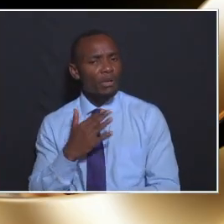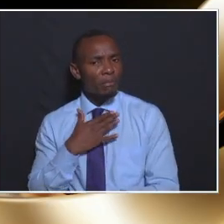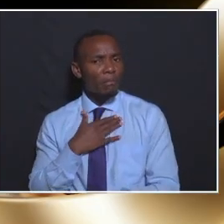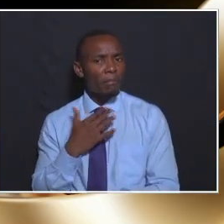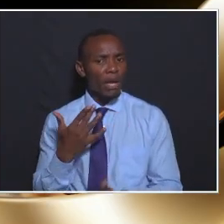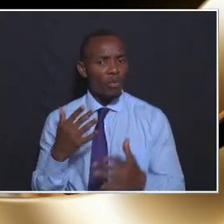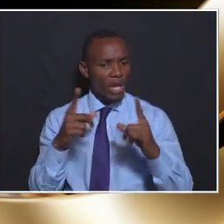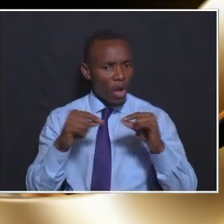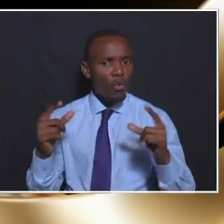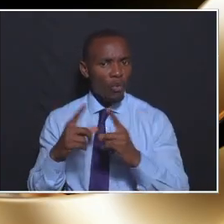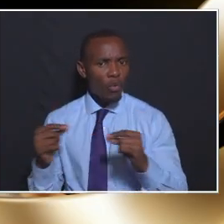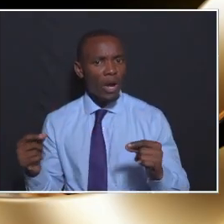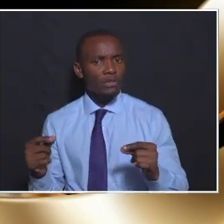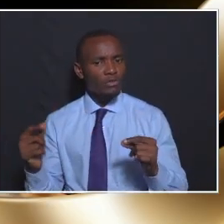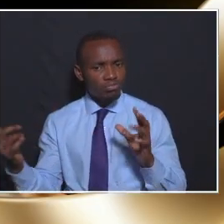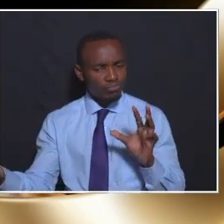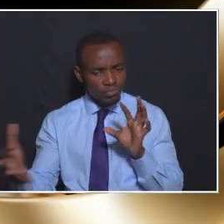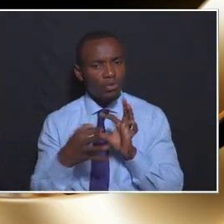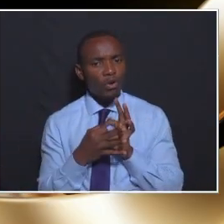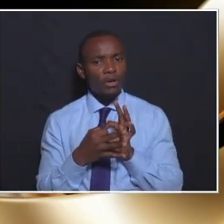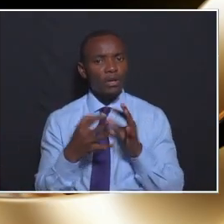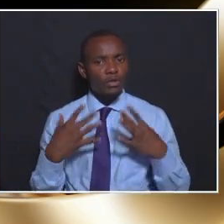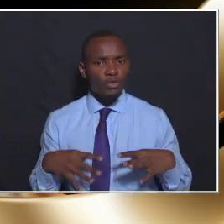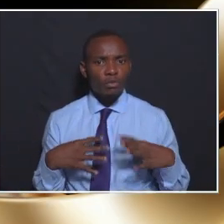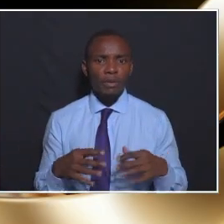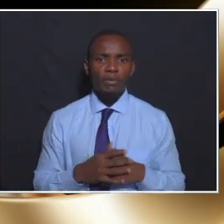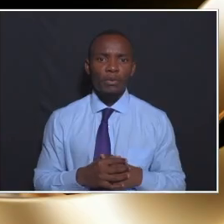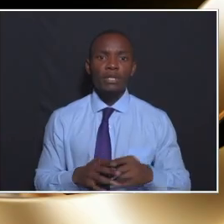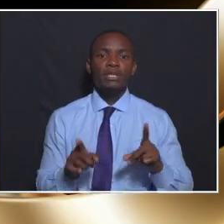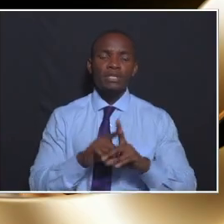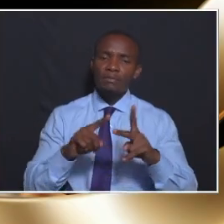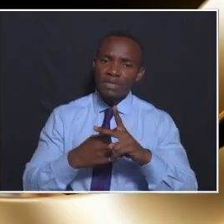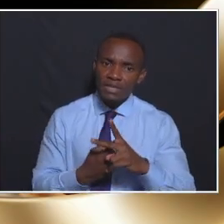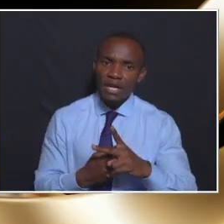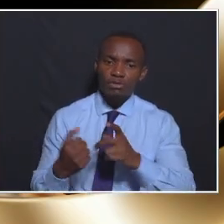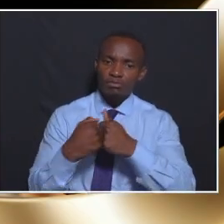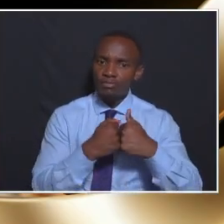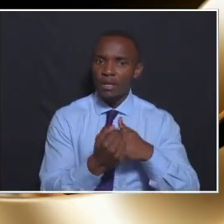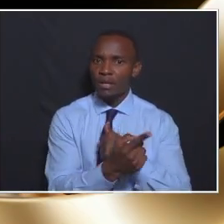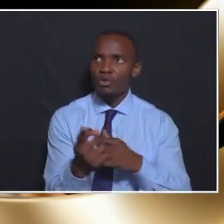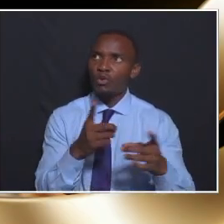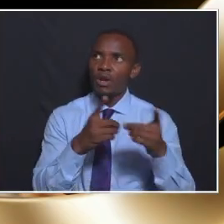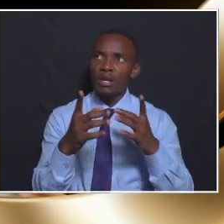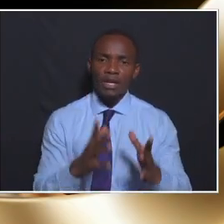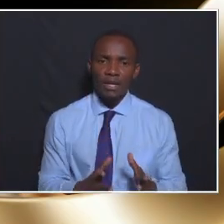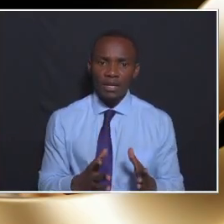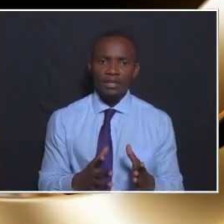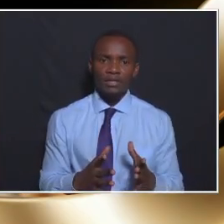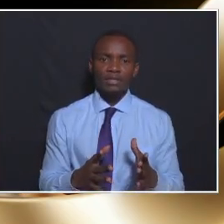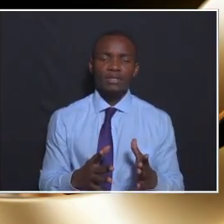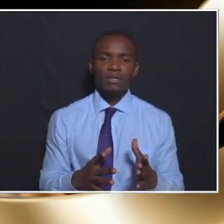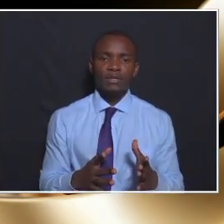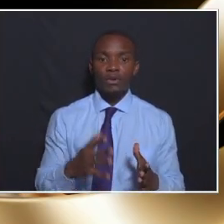I want to speak immersively. You know? So begin to challenge the directors, begin to challenge the producers to begin to do this,